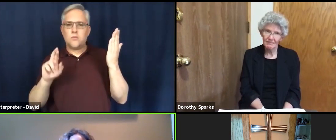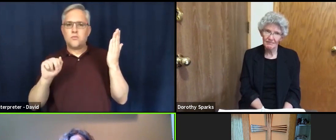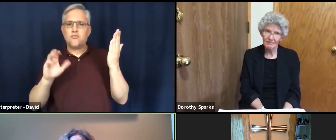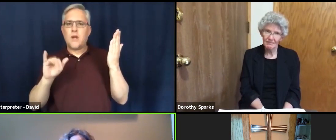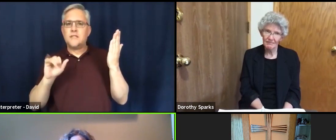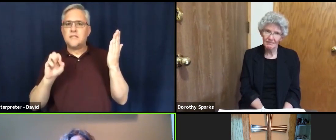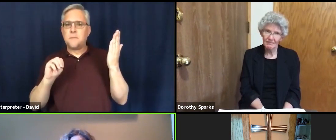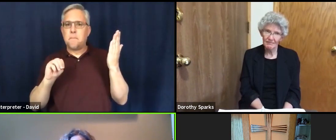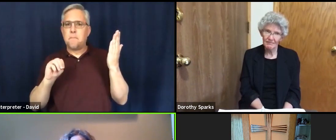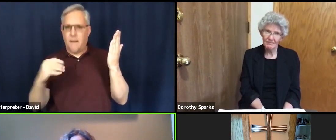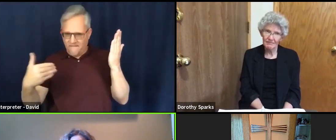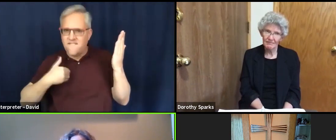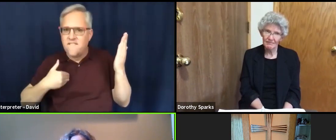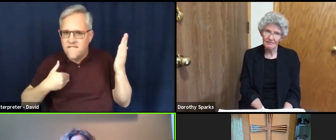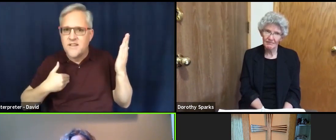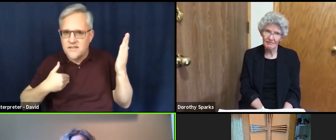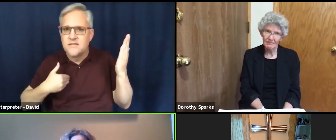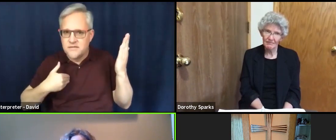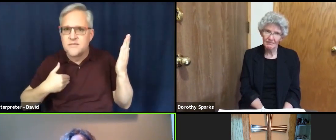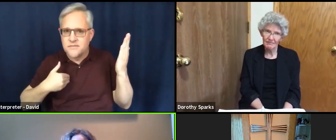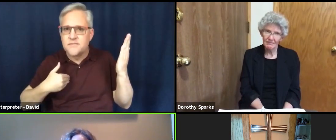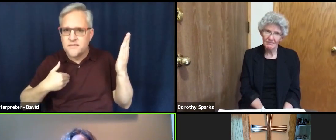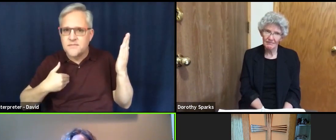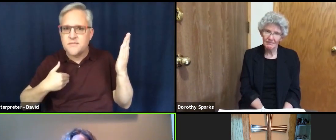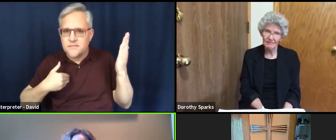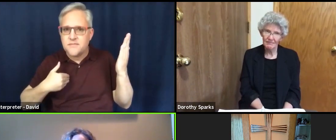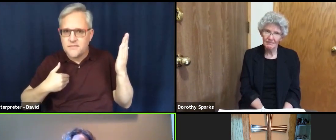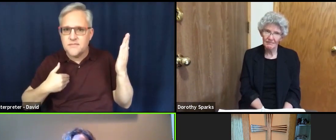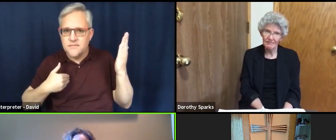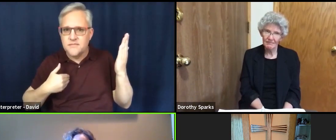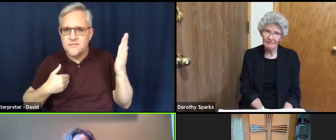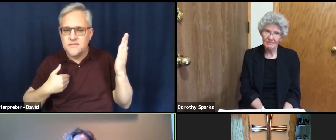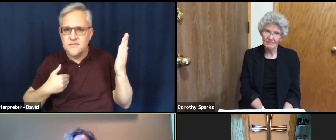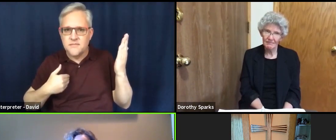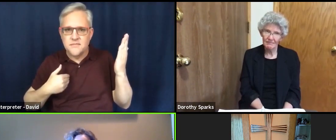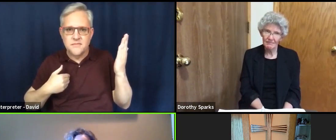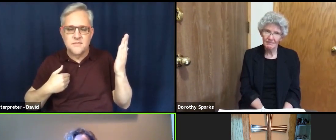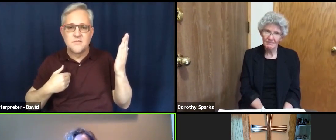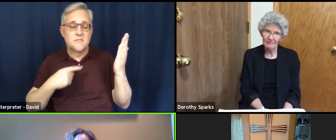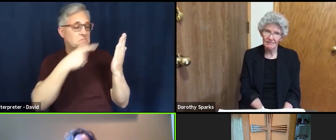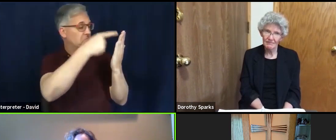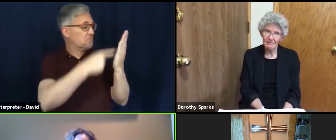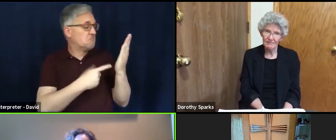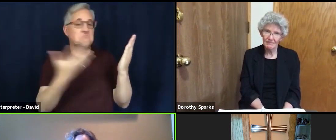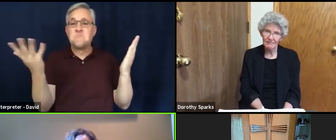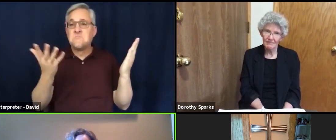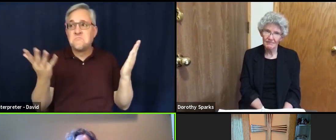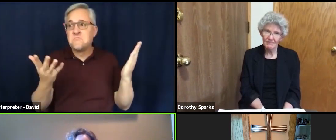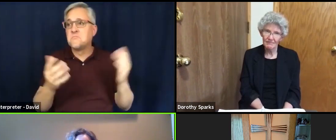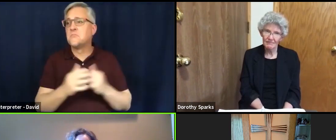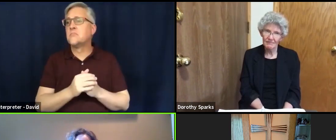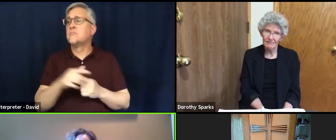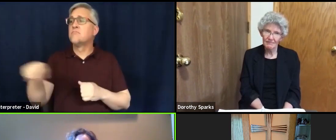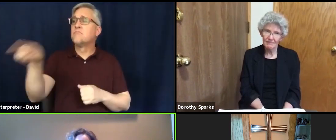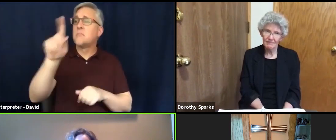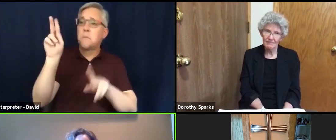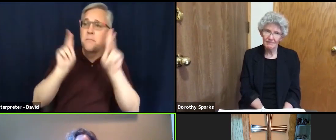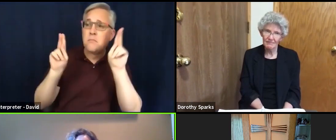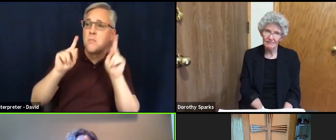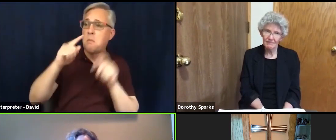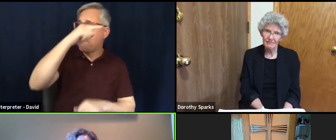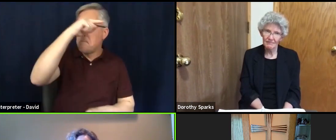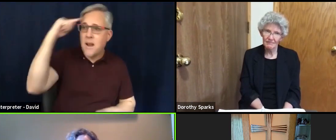negative assumption about people who have black and brown